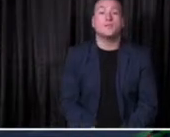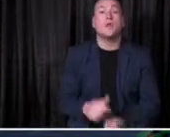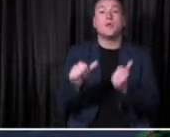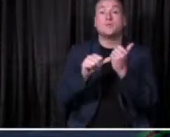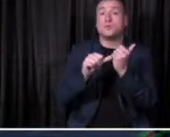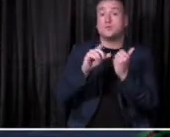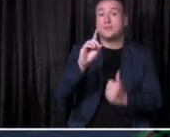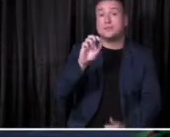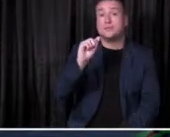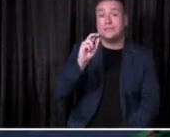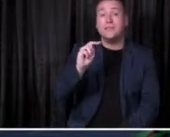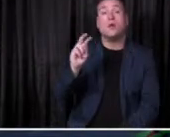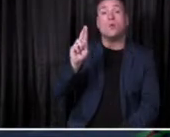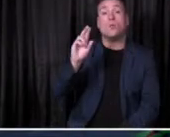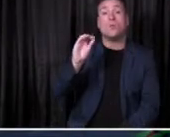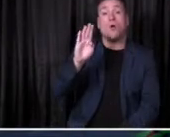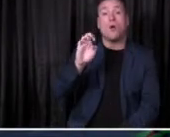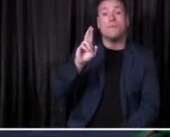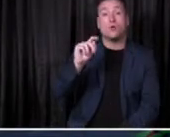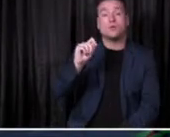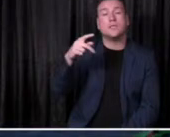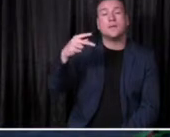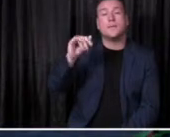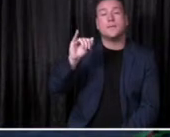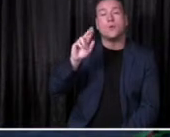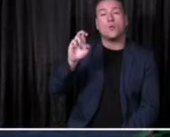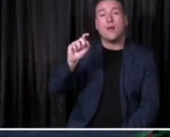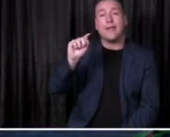Associate Dean Robert Peretti.